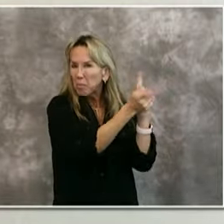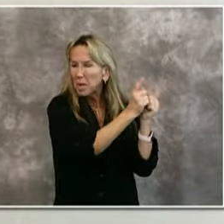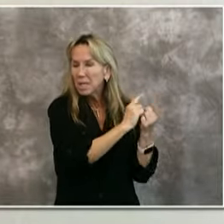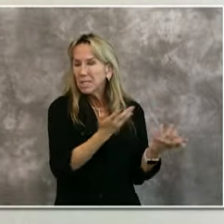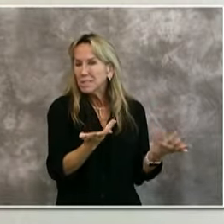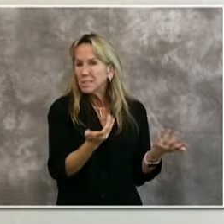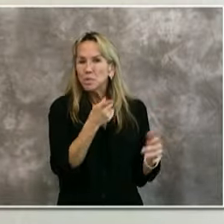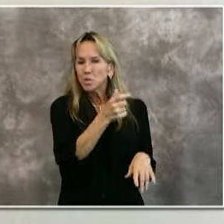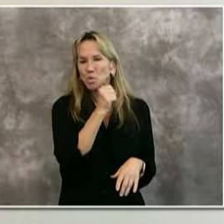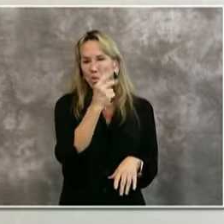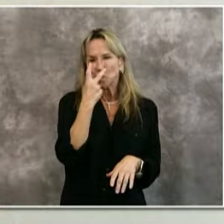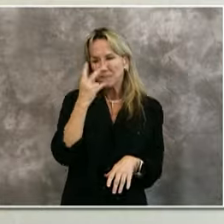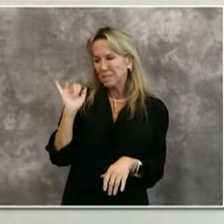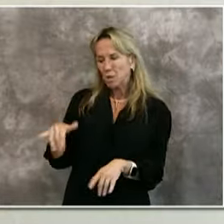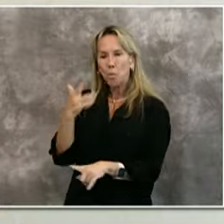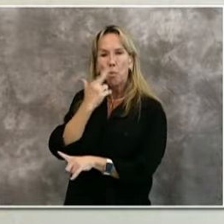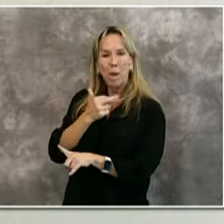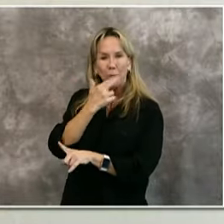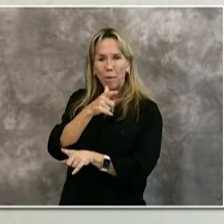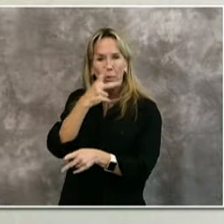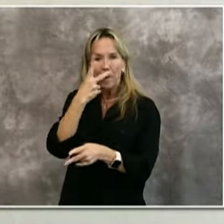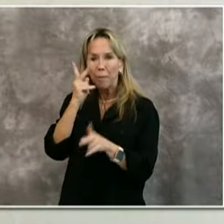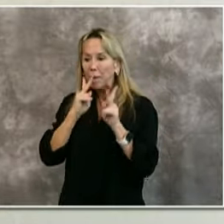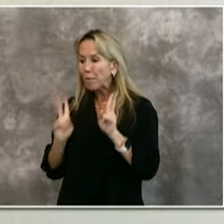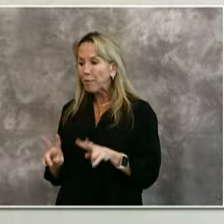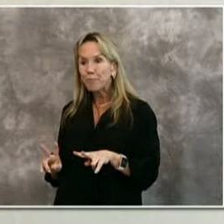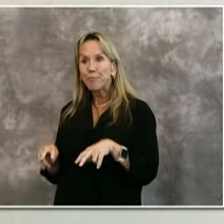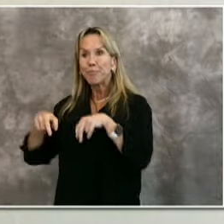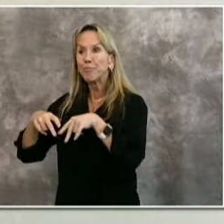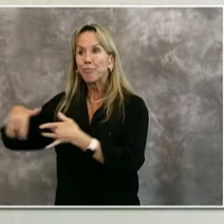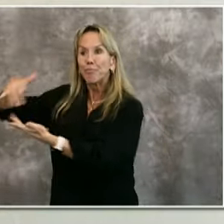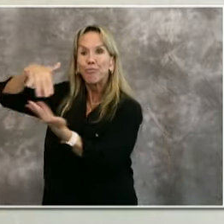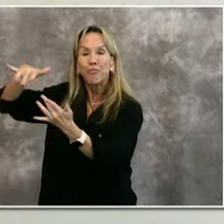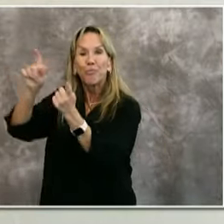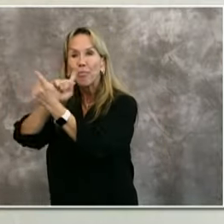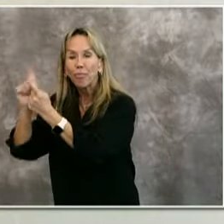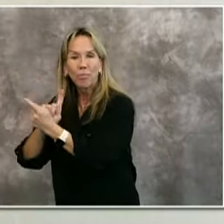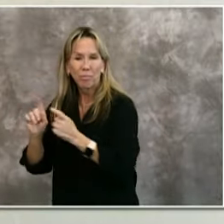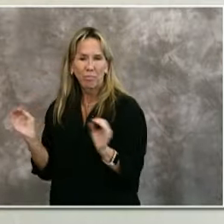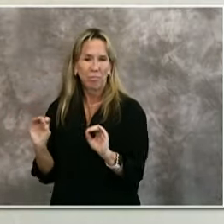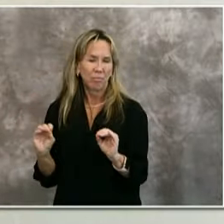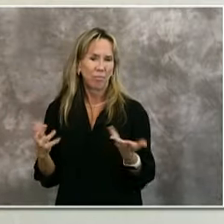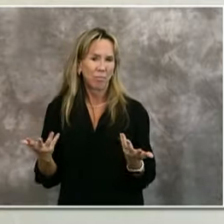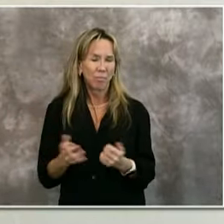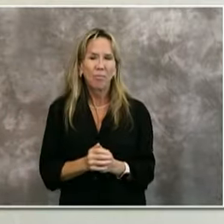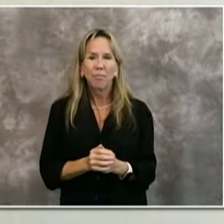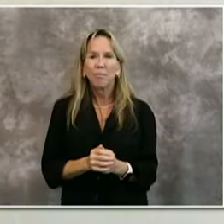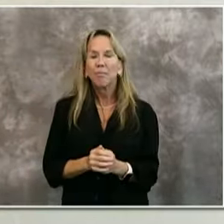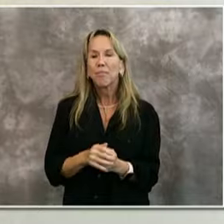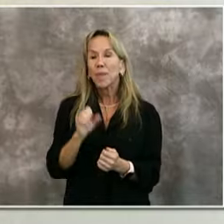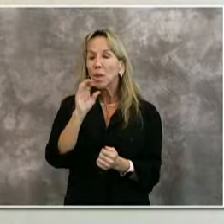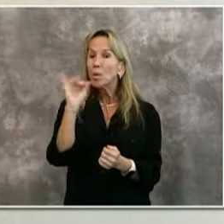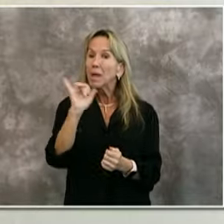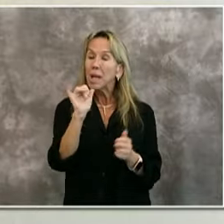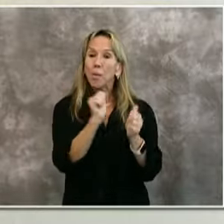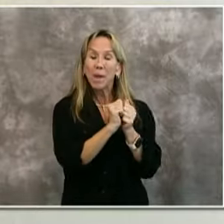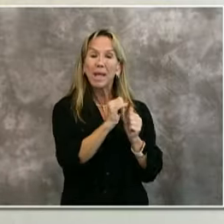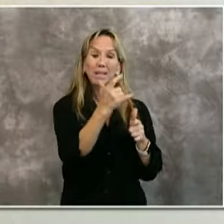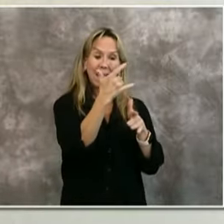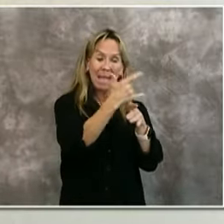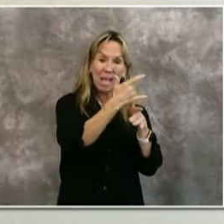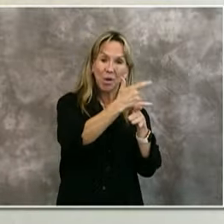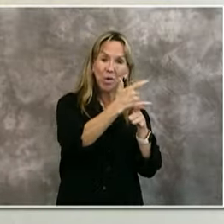as readily in a restaurant or food-associated situation. It's also been noted that alcohol consumption tends to